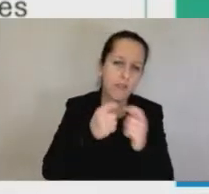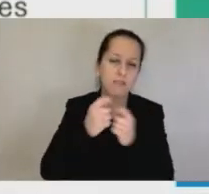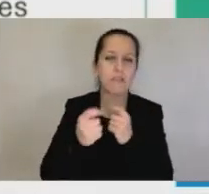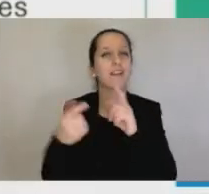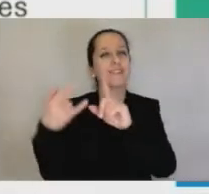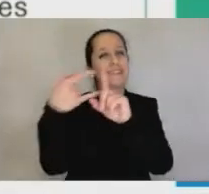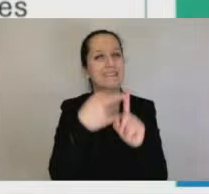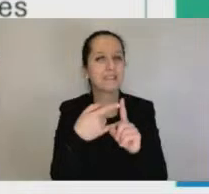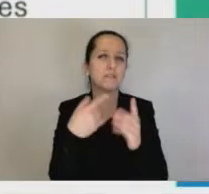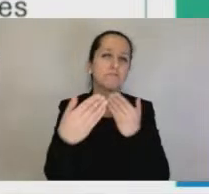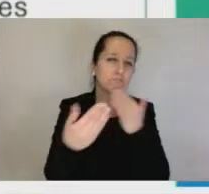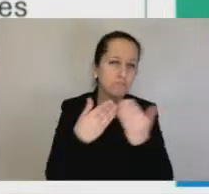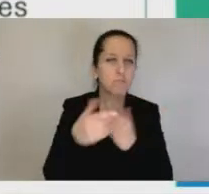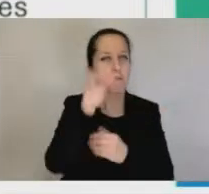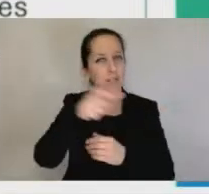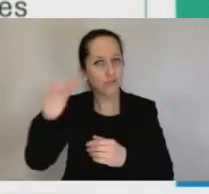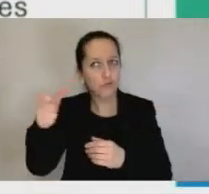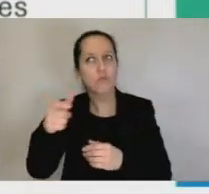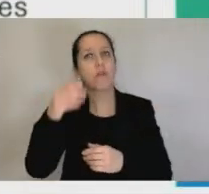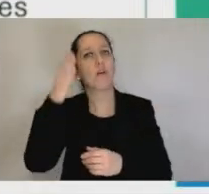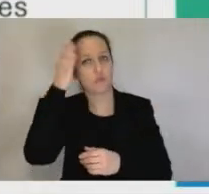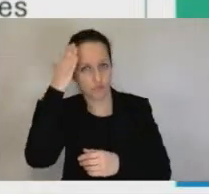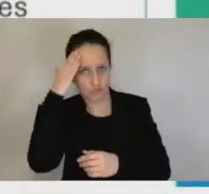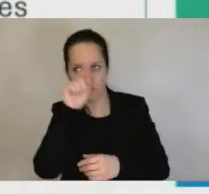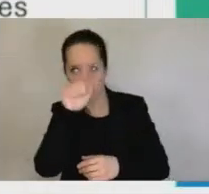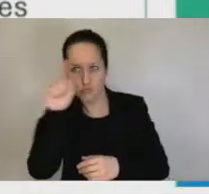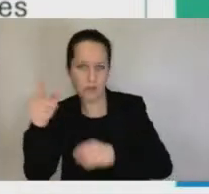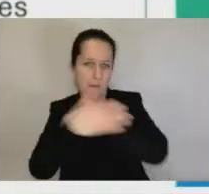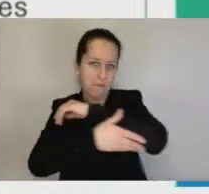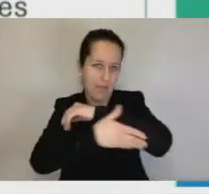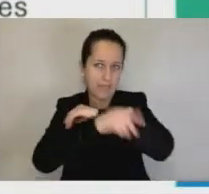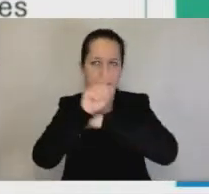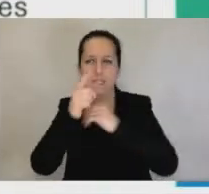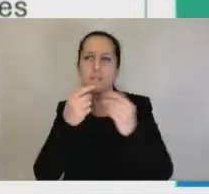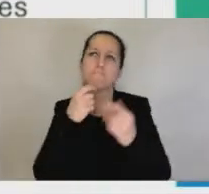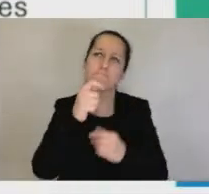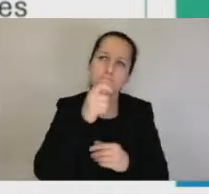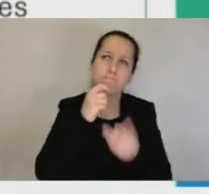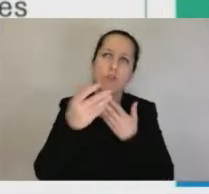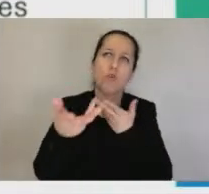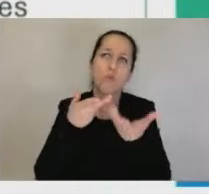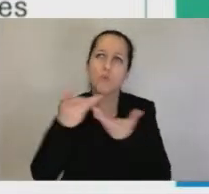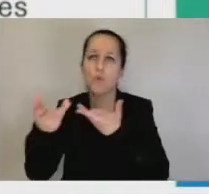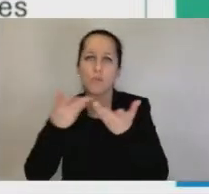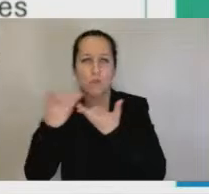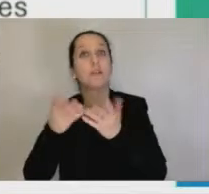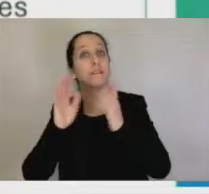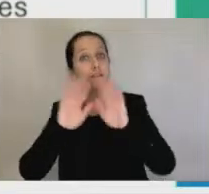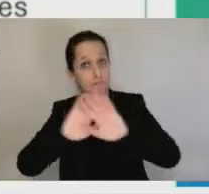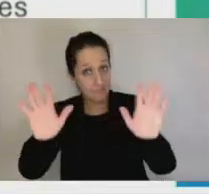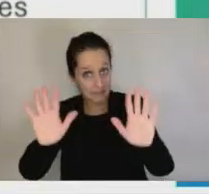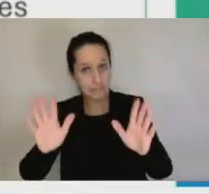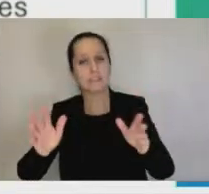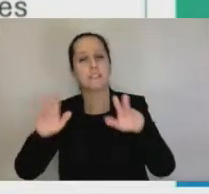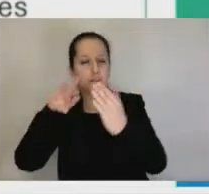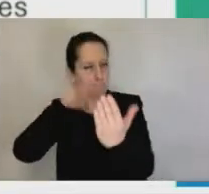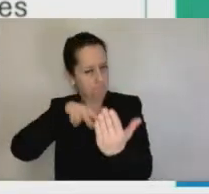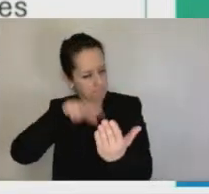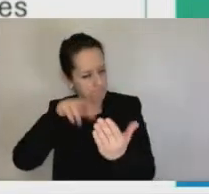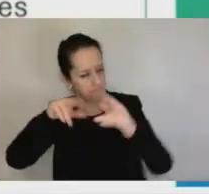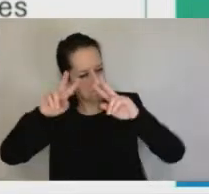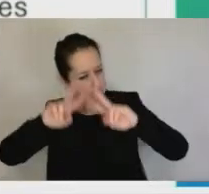were made to key players in these countries. This analysis